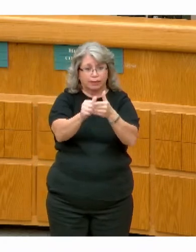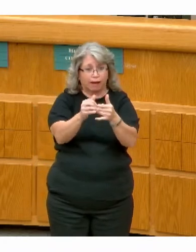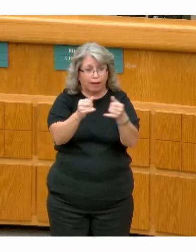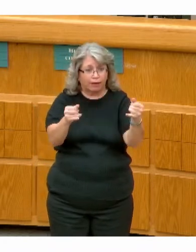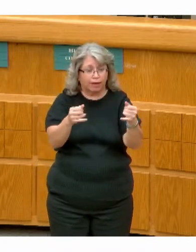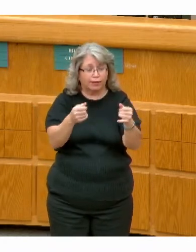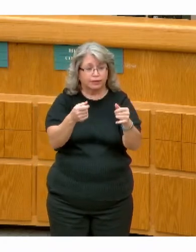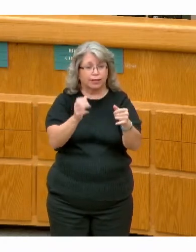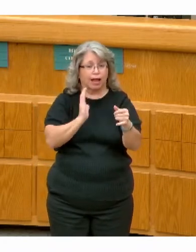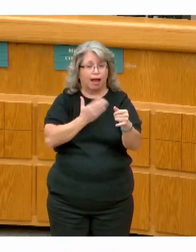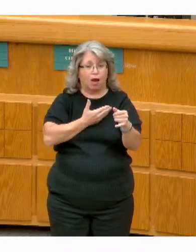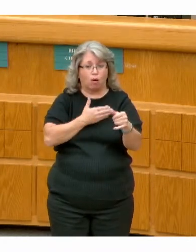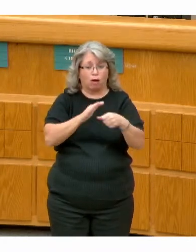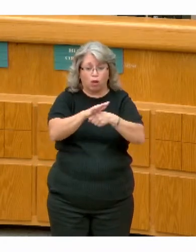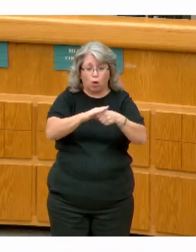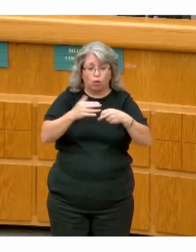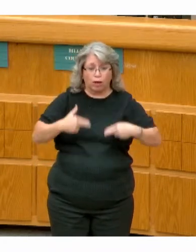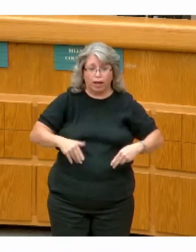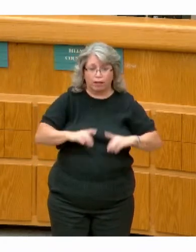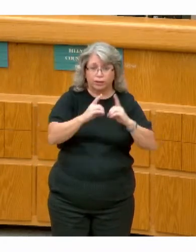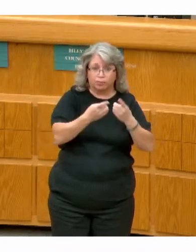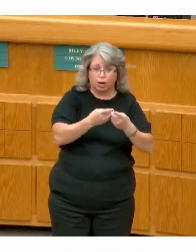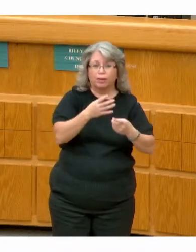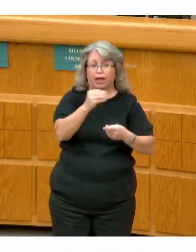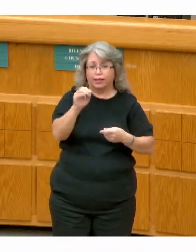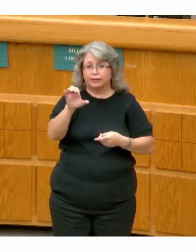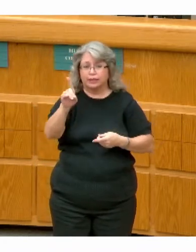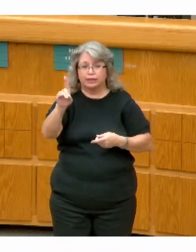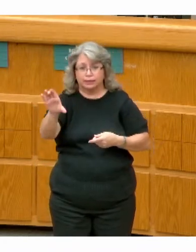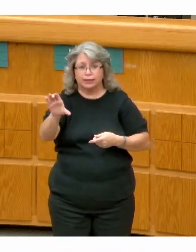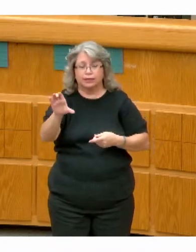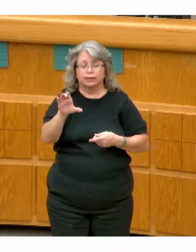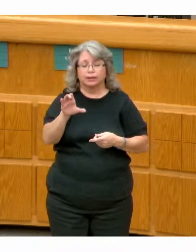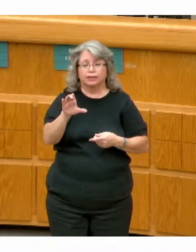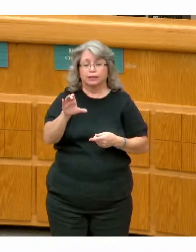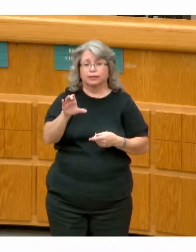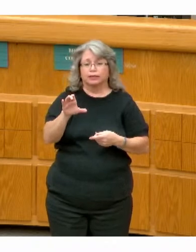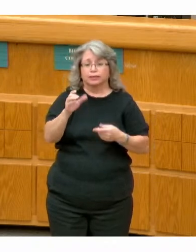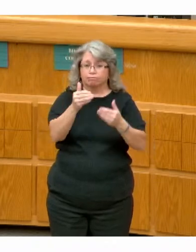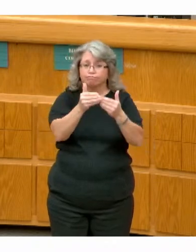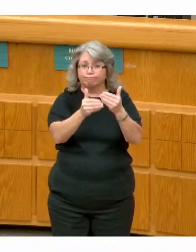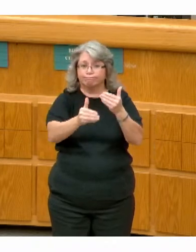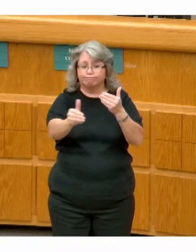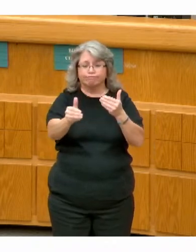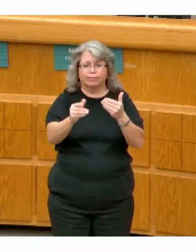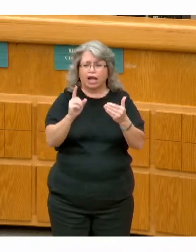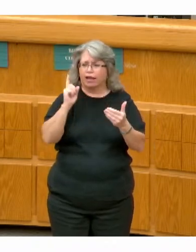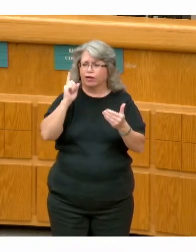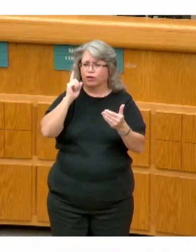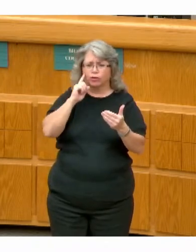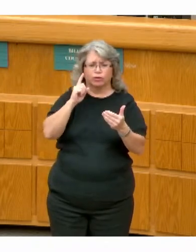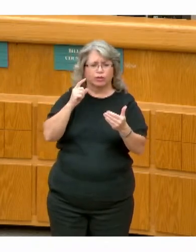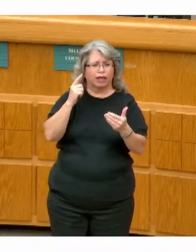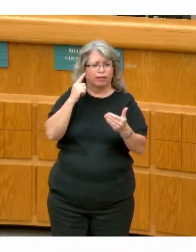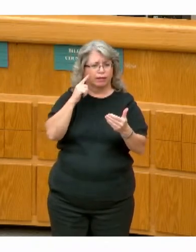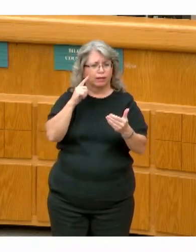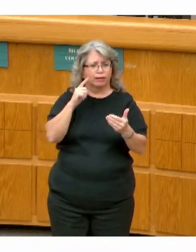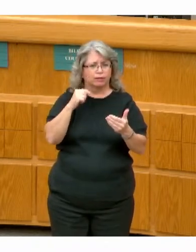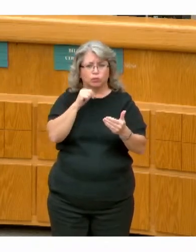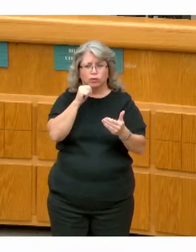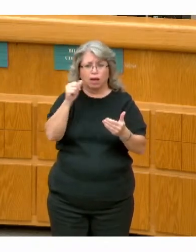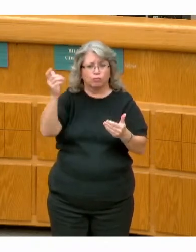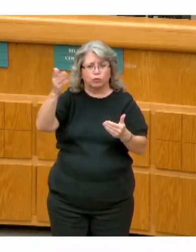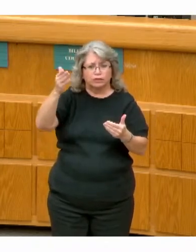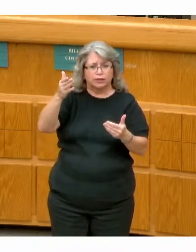the CDC as we move forward. I've heard that maybe we won't be speaking next week, so